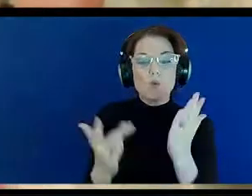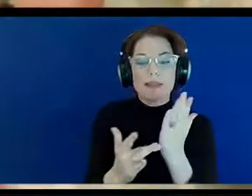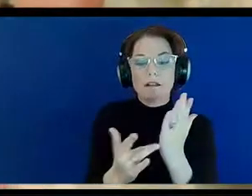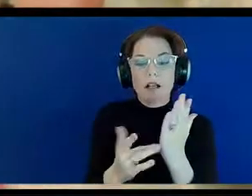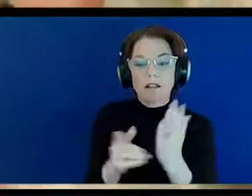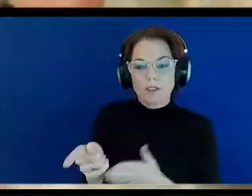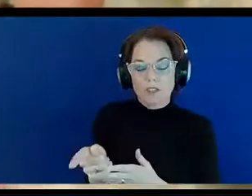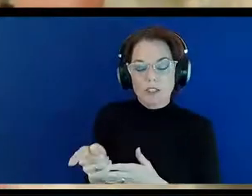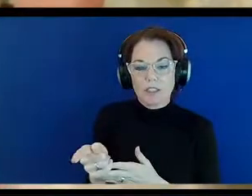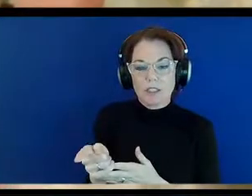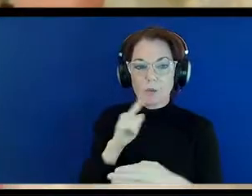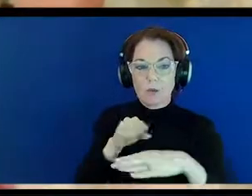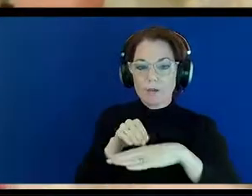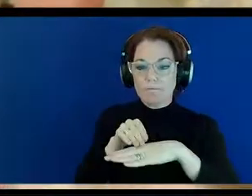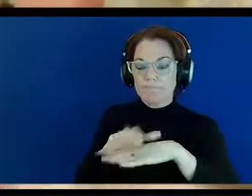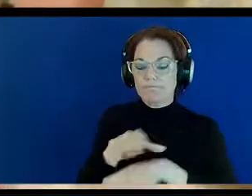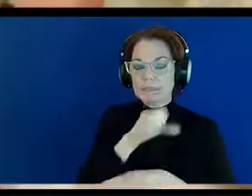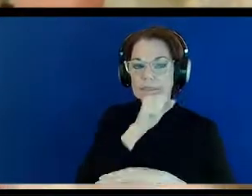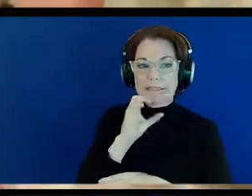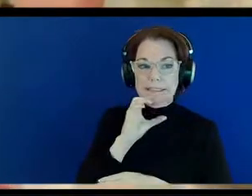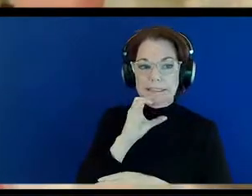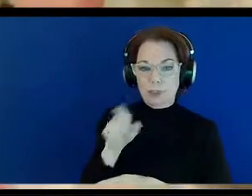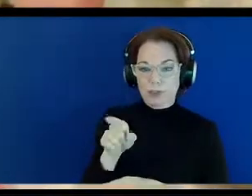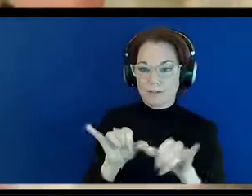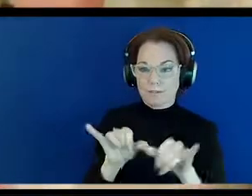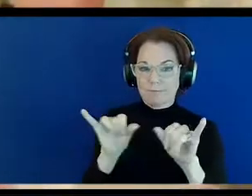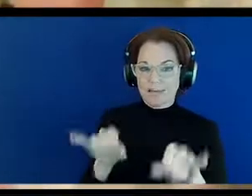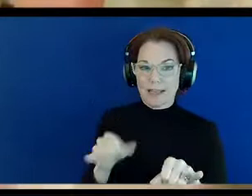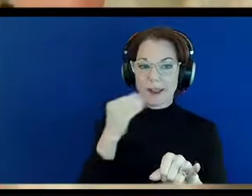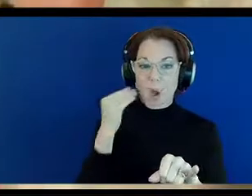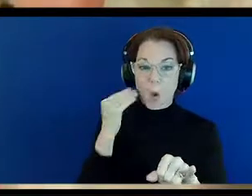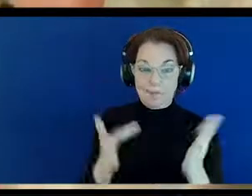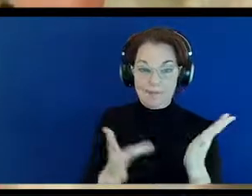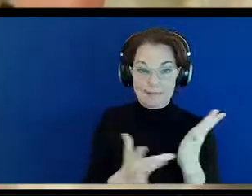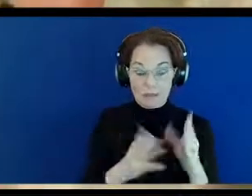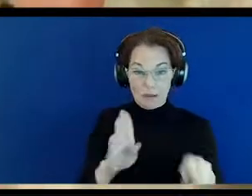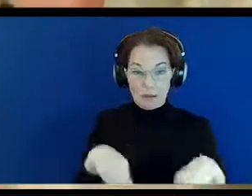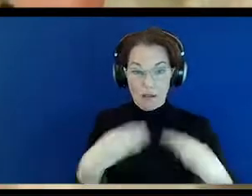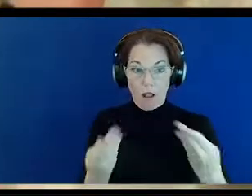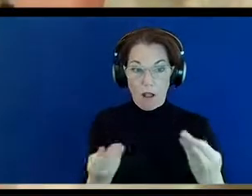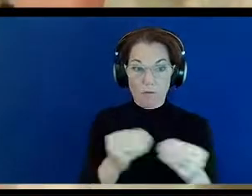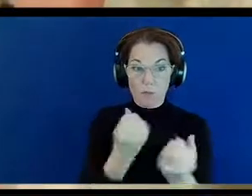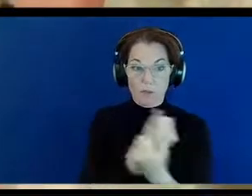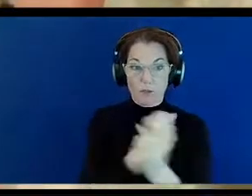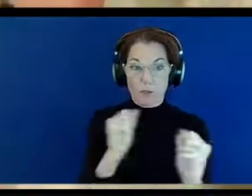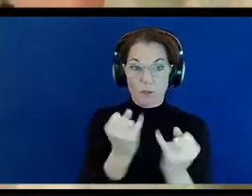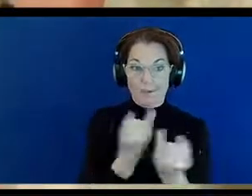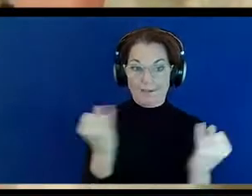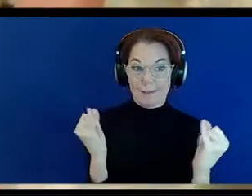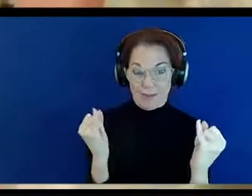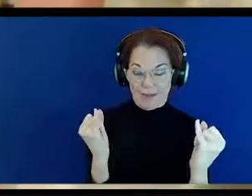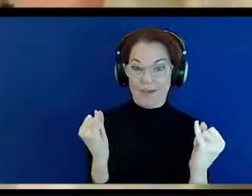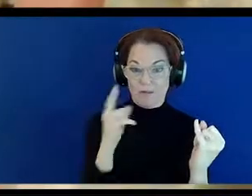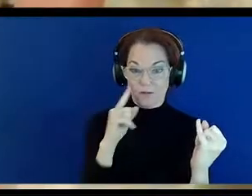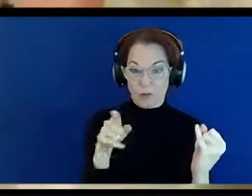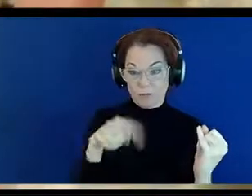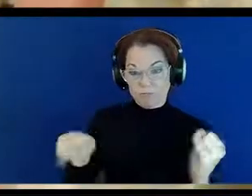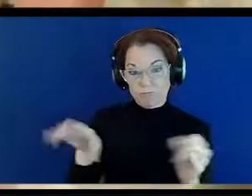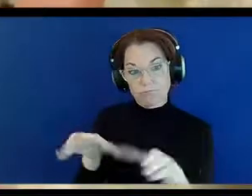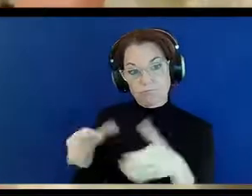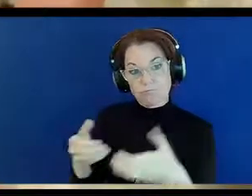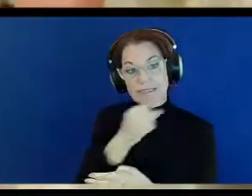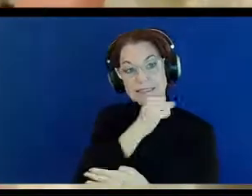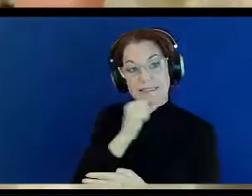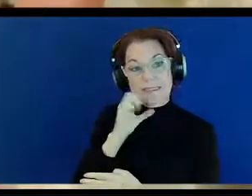way seniors are living, aging at home. Technology offers greater security and independence for seniors, ultimately